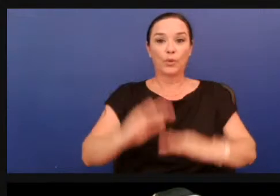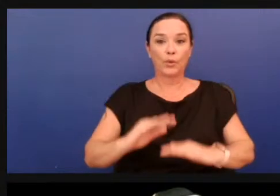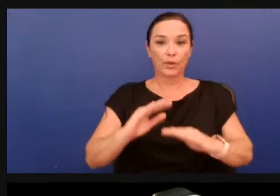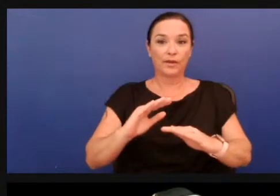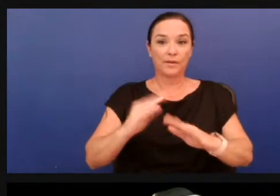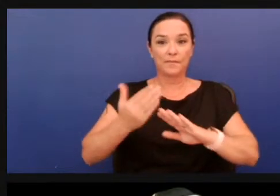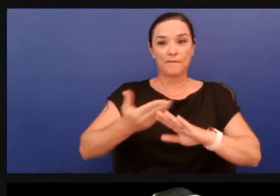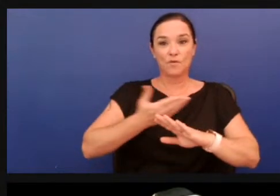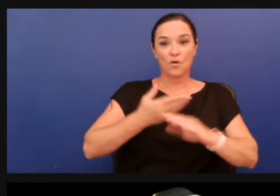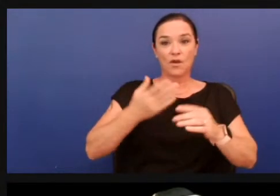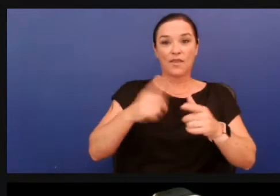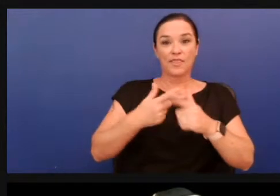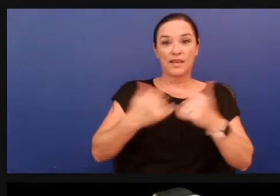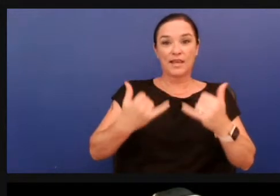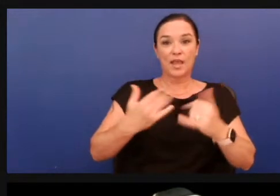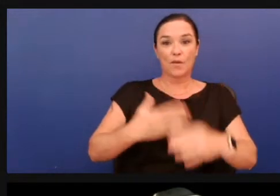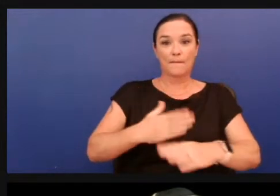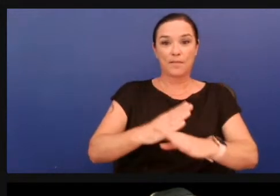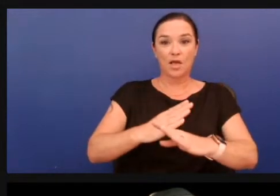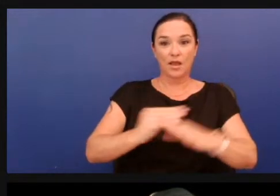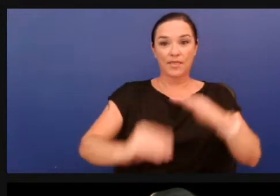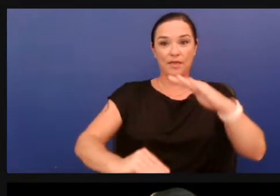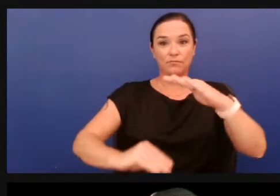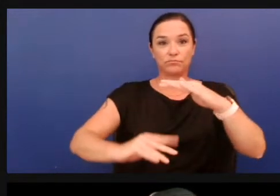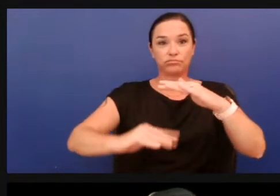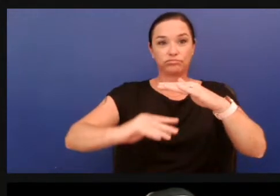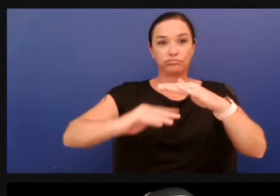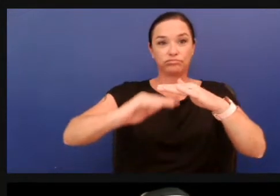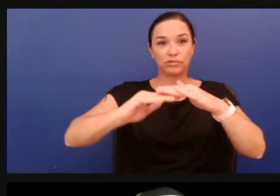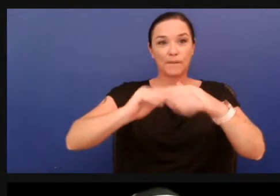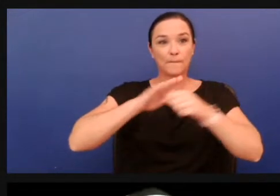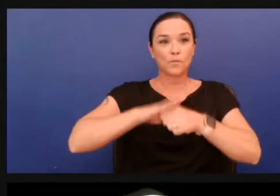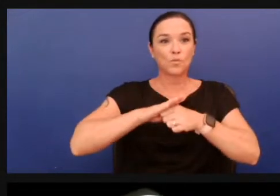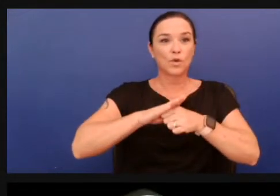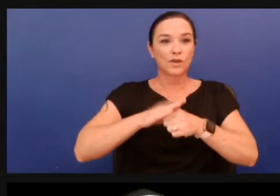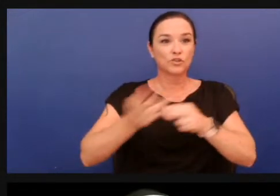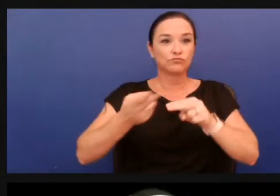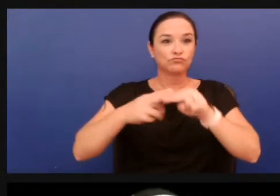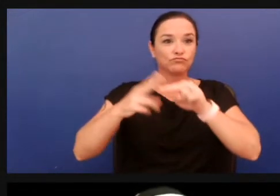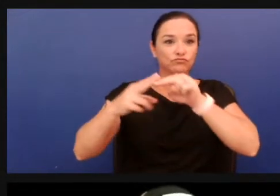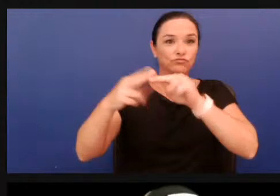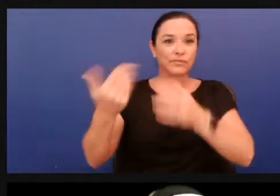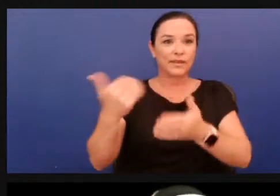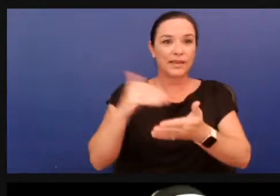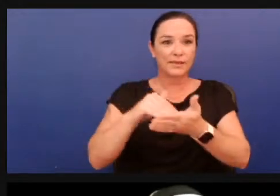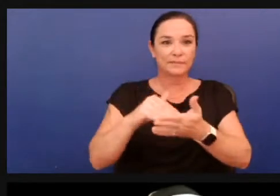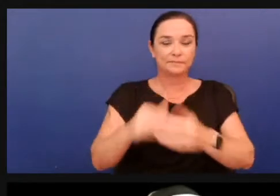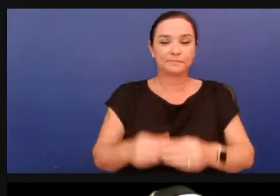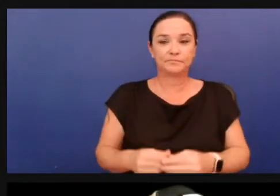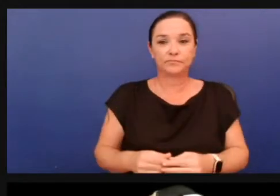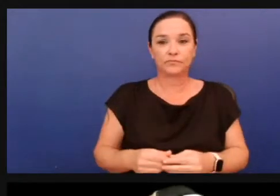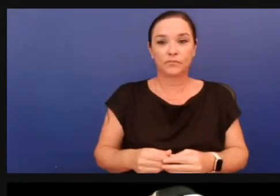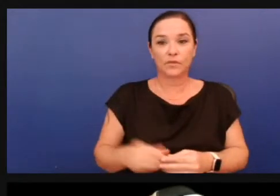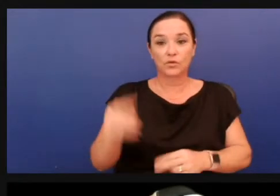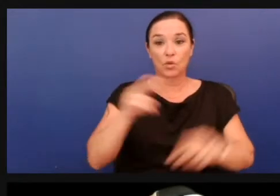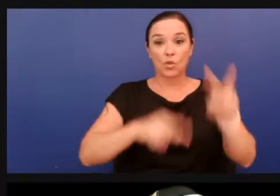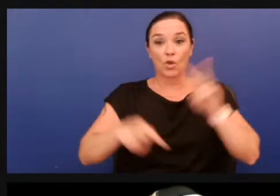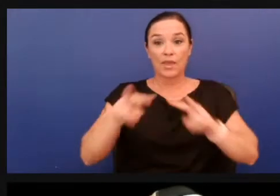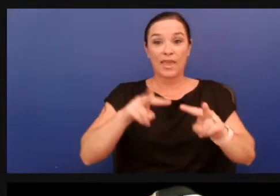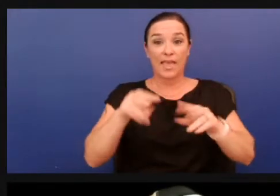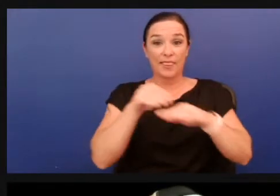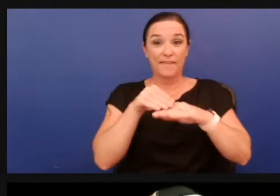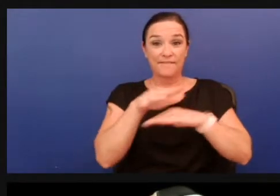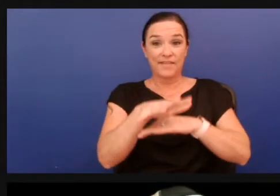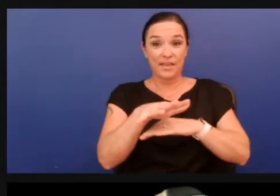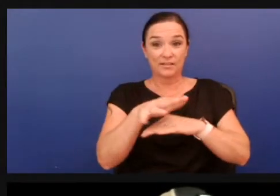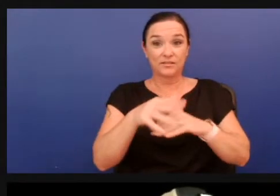off where it's filling up and pressurizing once again. And so looking at the effects of this thing, we can